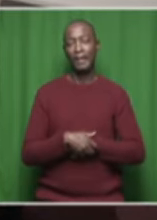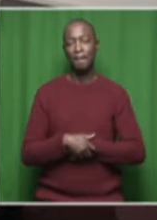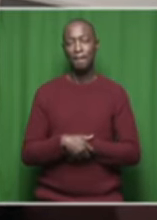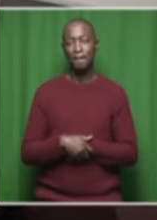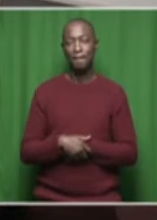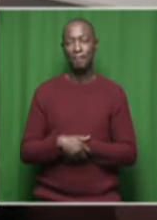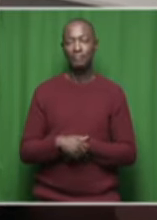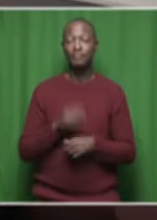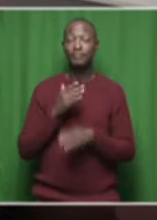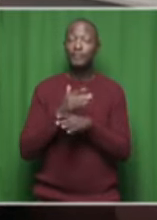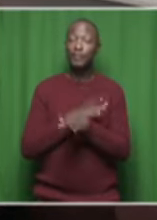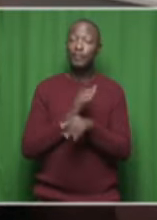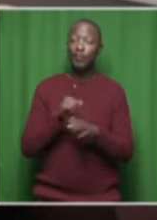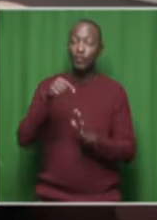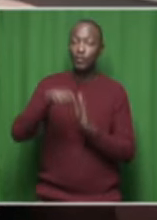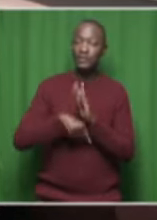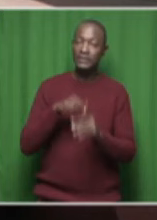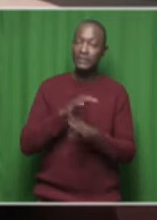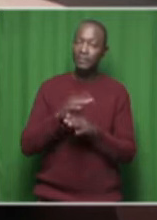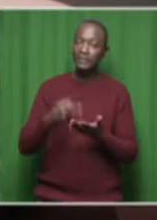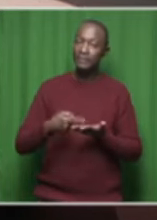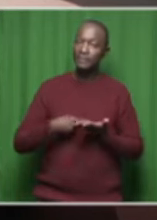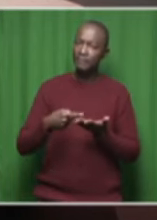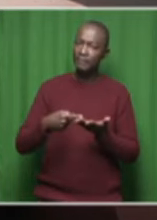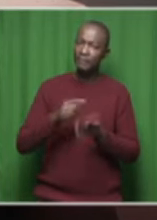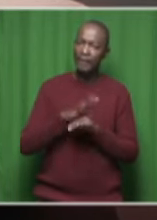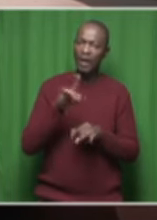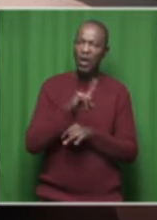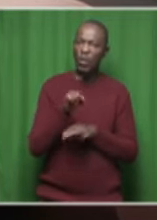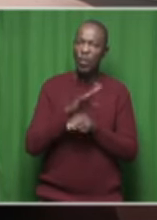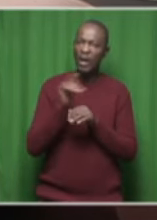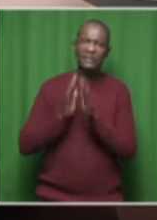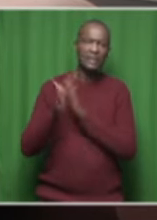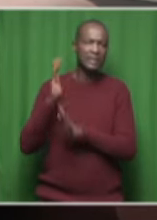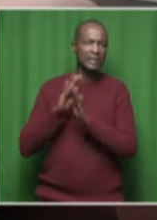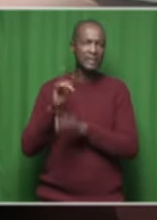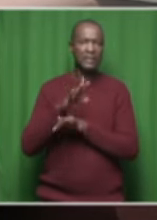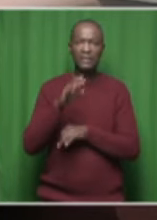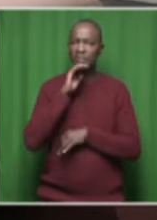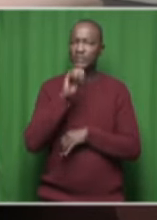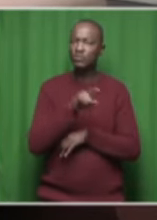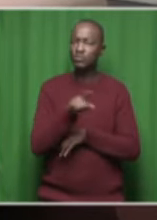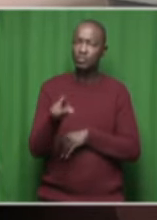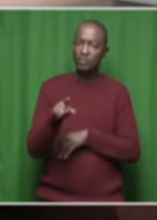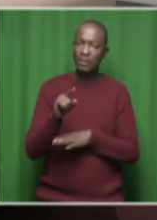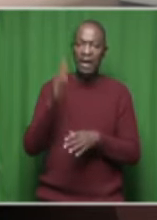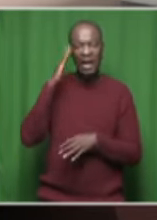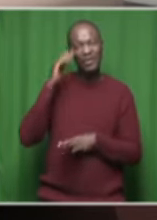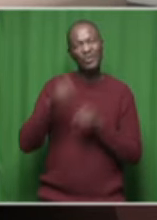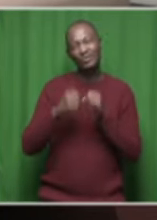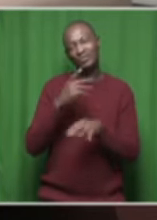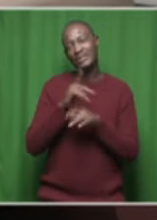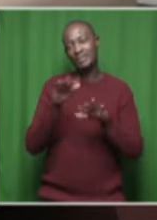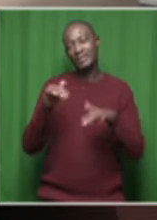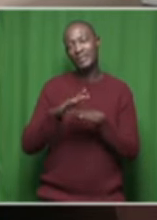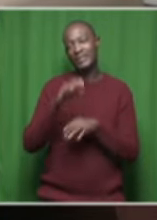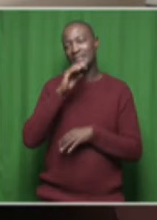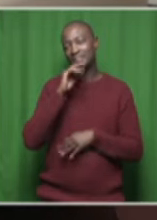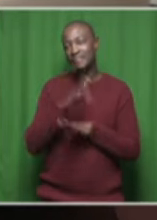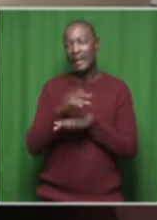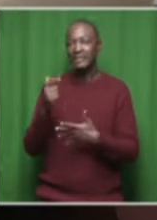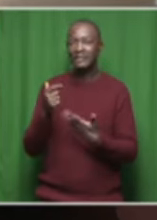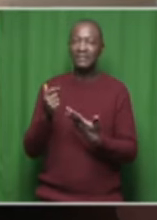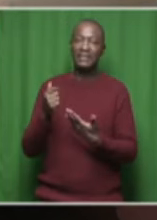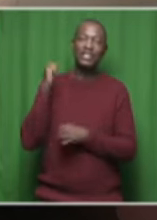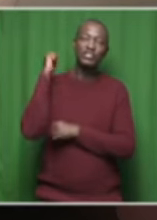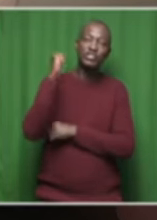All right, first of all, before we get deeper into this conversation, Mr. Manuel, what does Heritage Day mean to you? I know that to some people it meant Shaga Day.